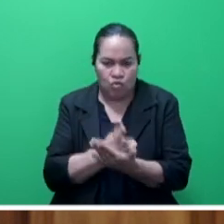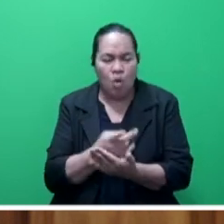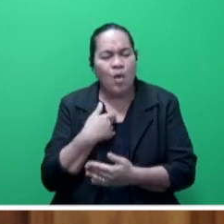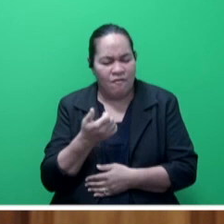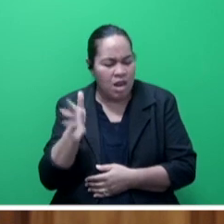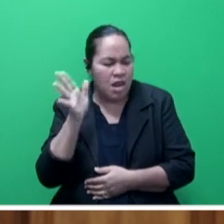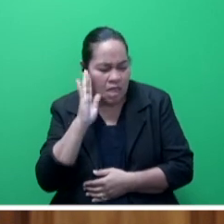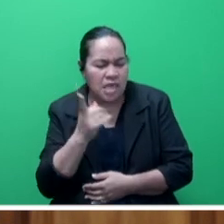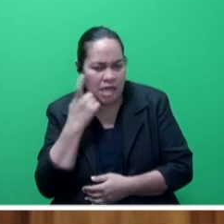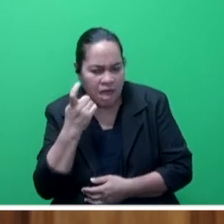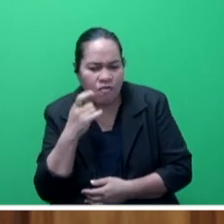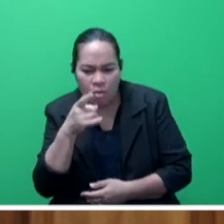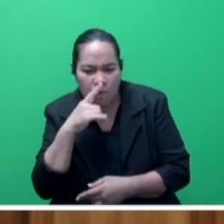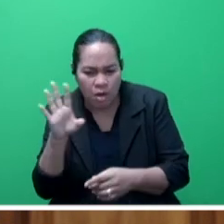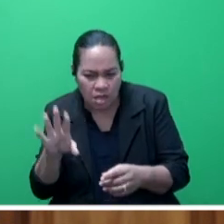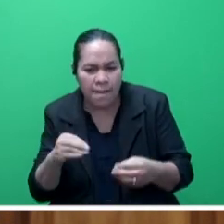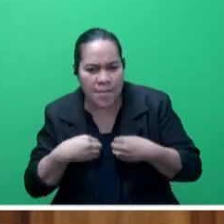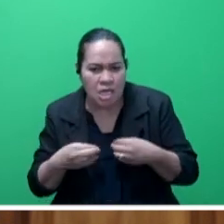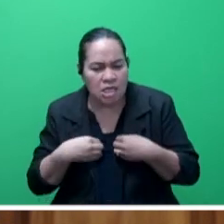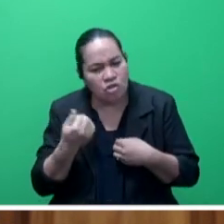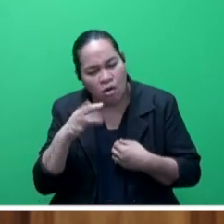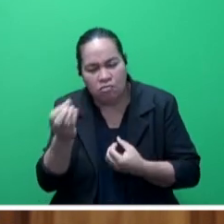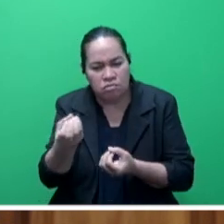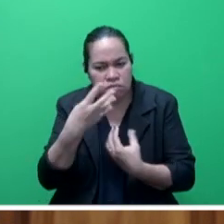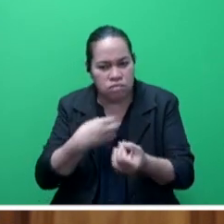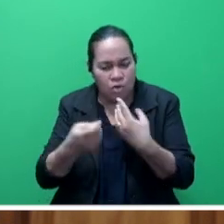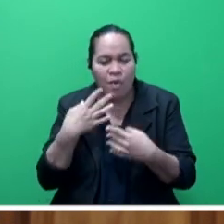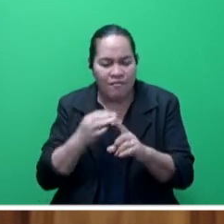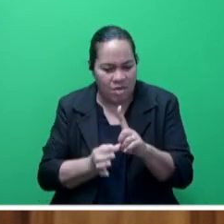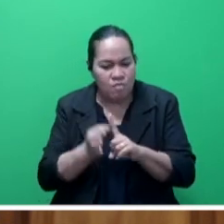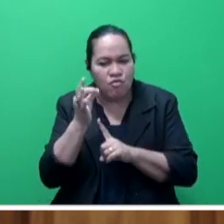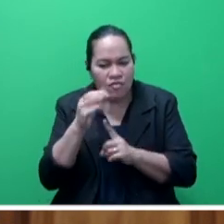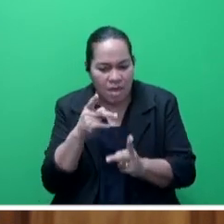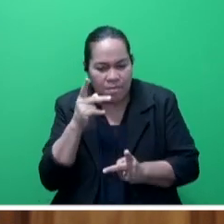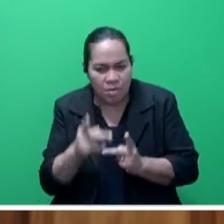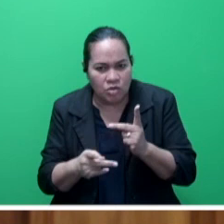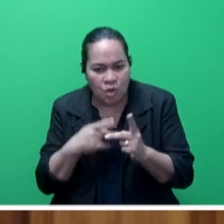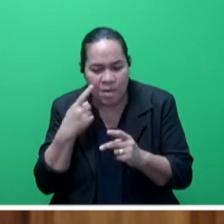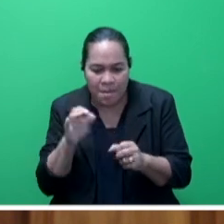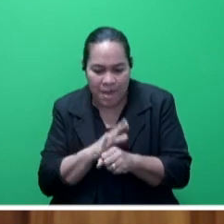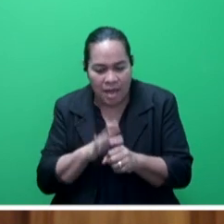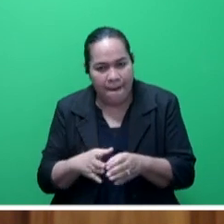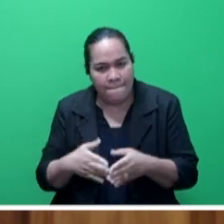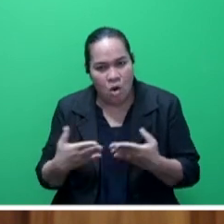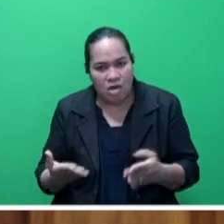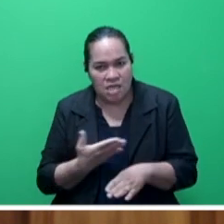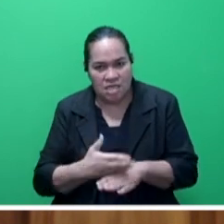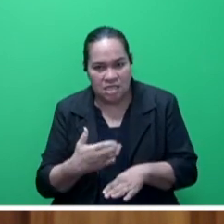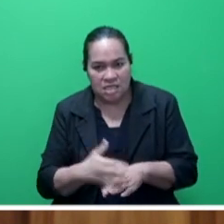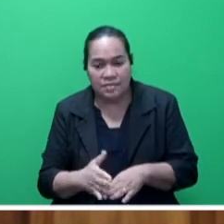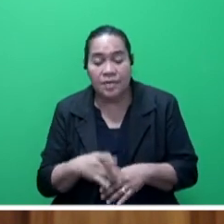to the concerns of the business community and investors. We have made improvements in the business processes by modernizing all processes and